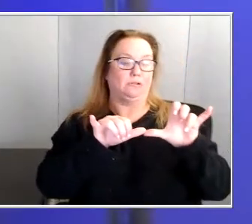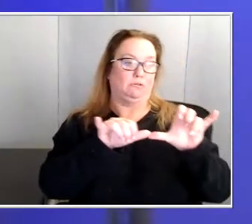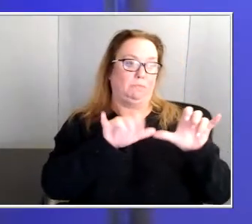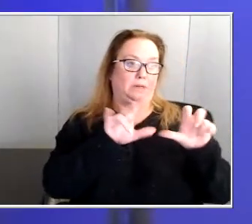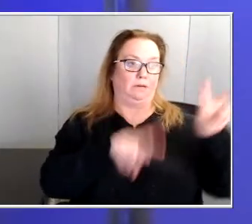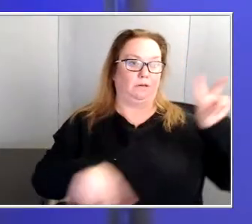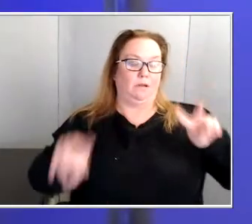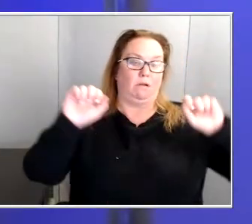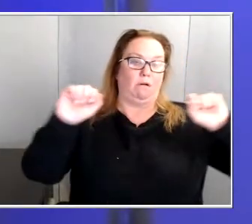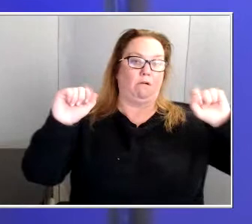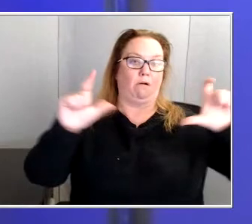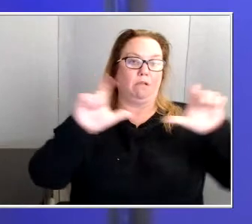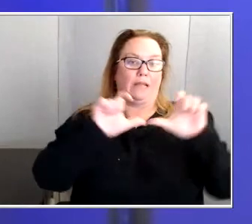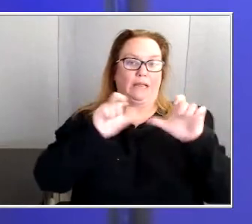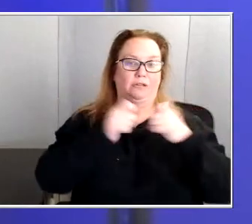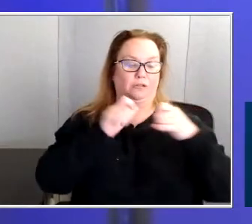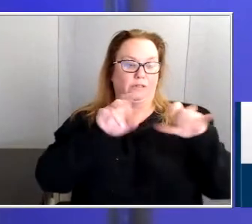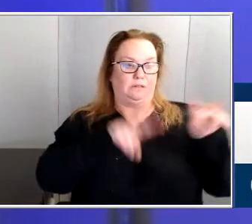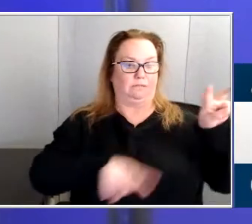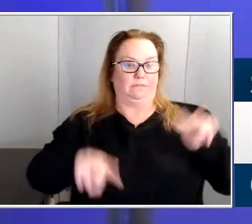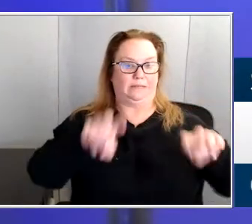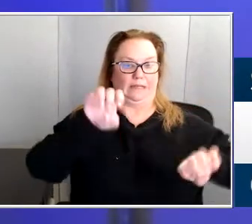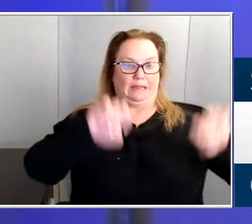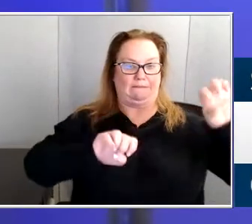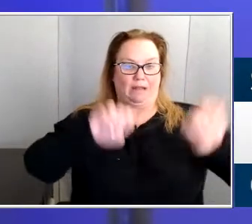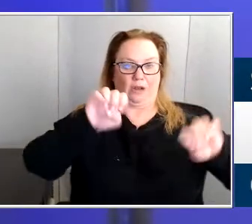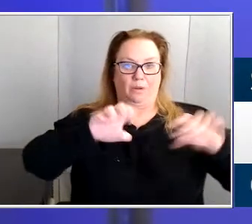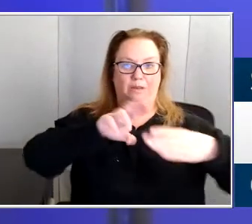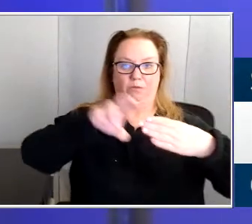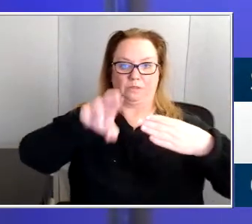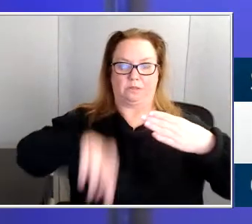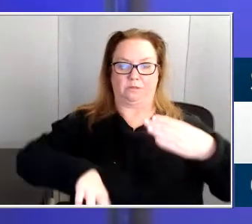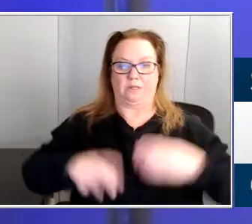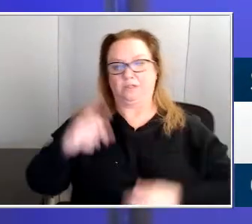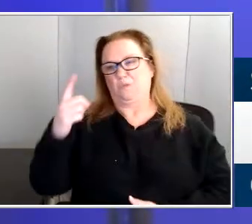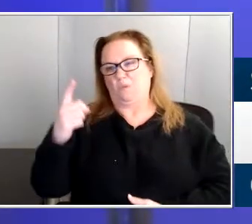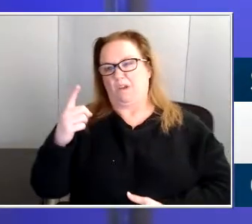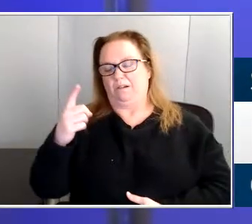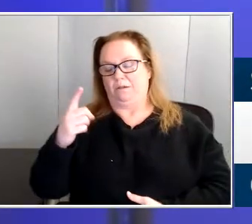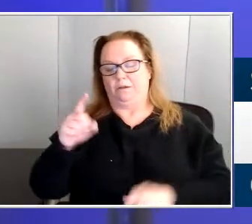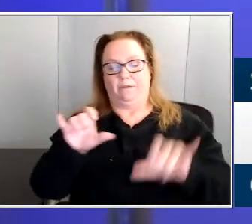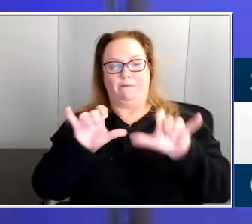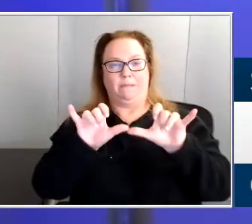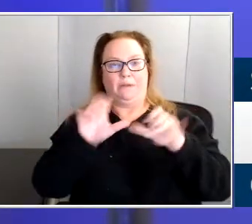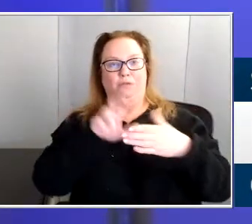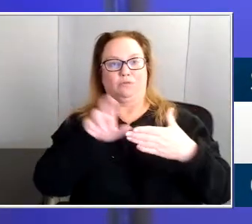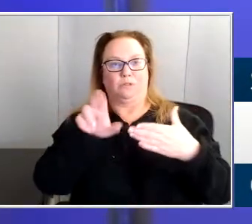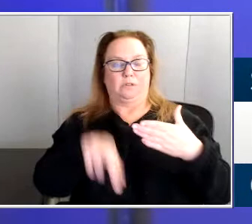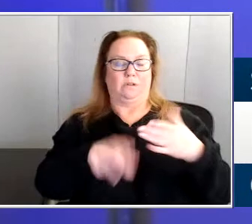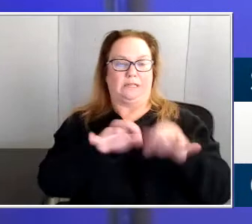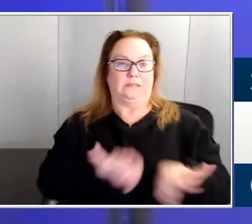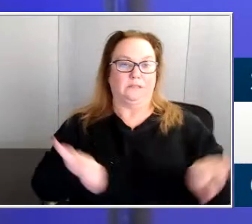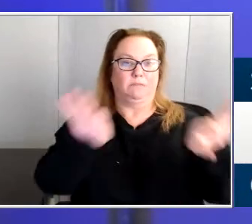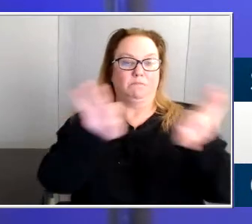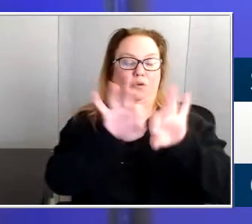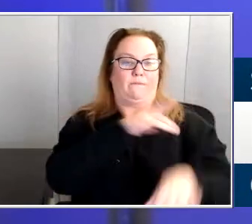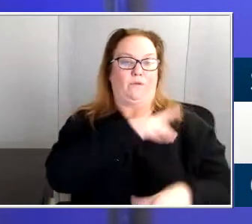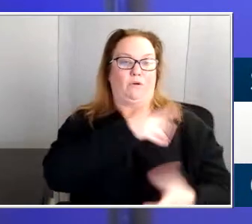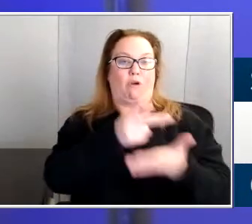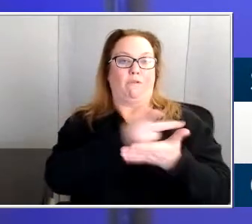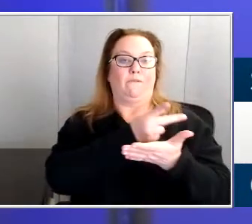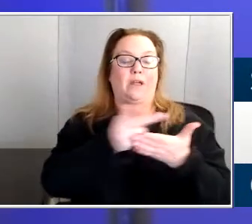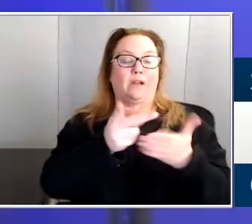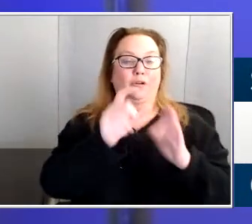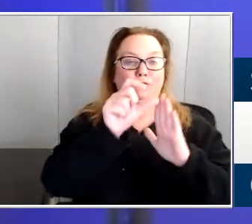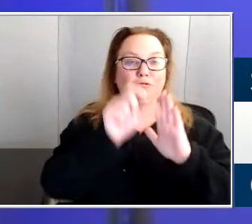agencies that sort of evaluate our outcomes and things like that. It's only one of the outcomes that's relevant to heart failure surgery, but I